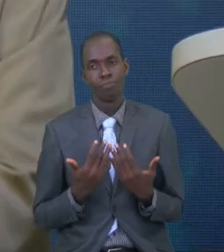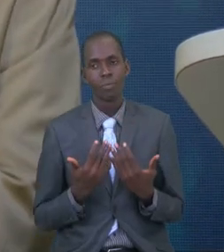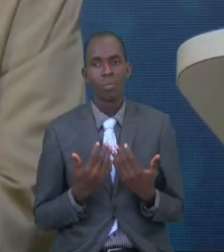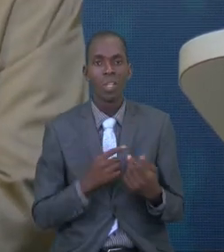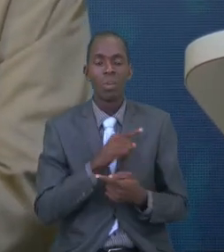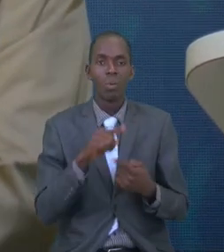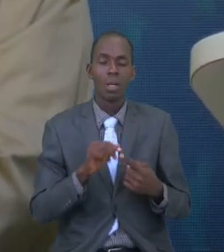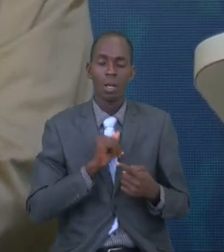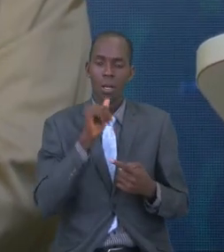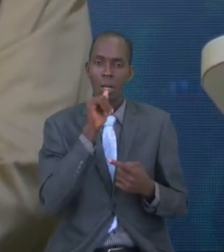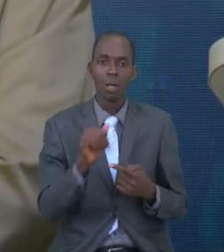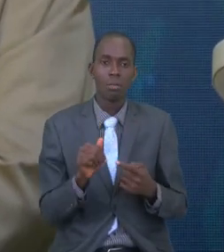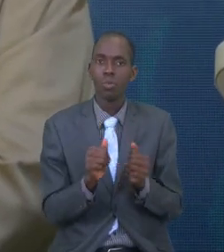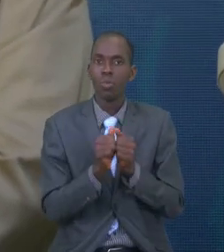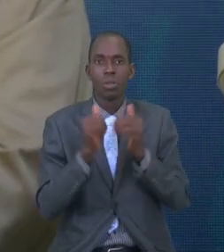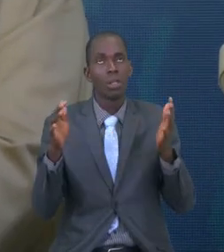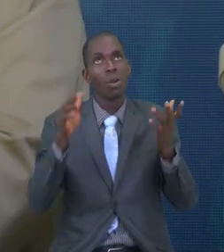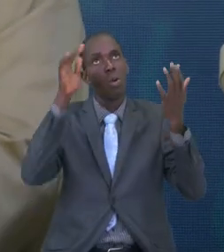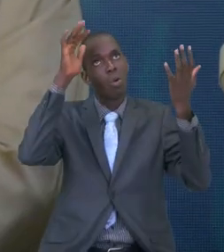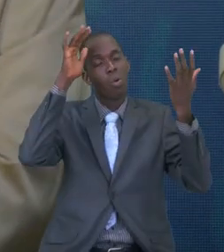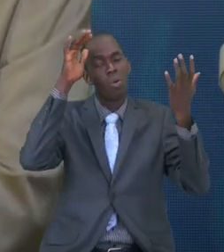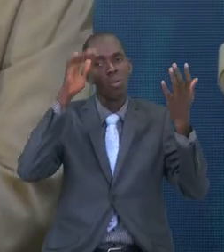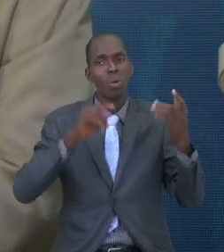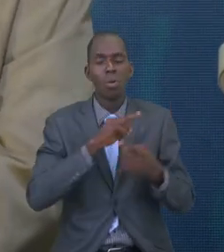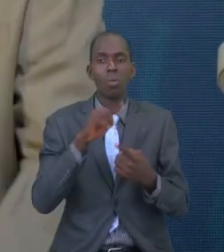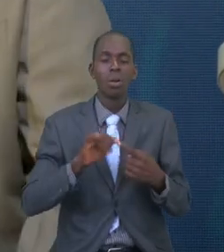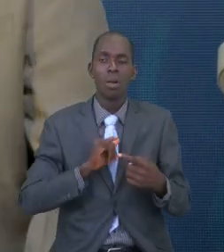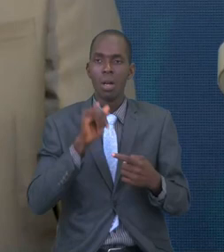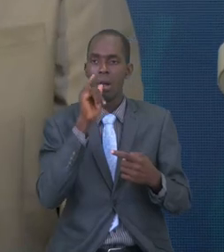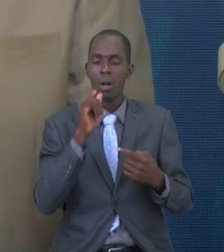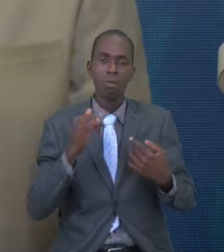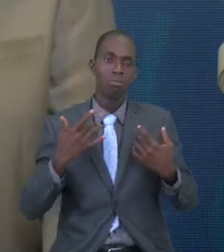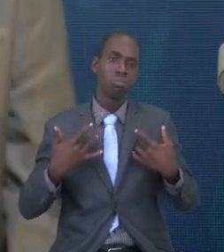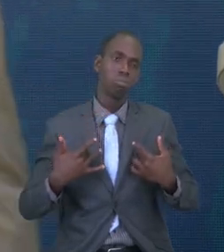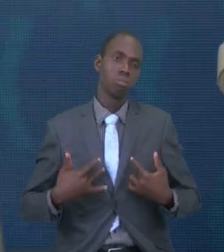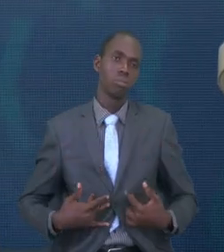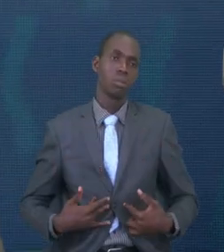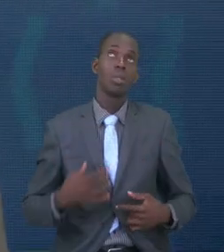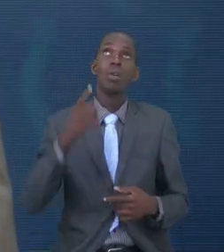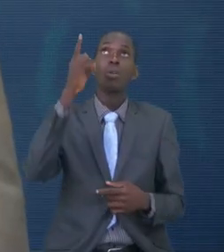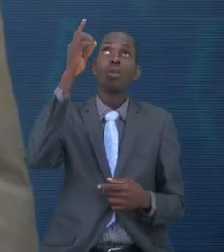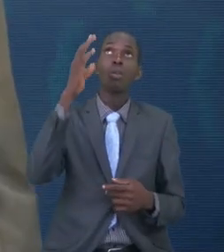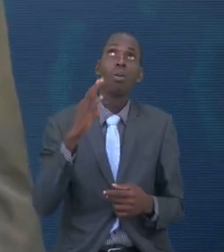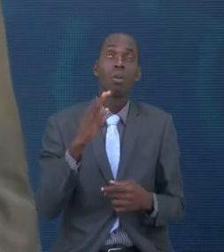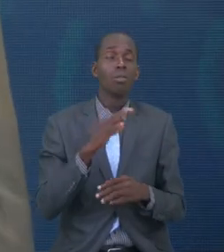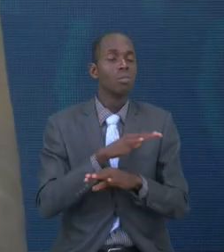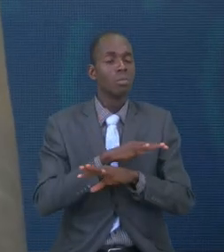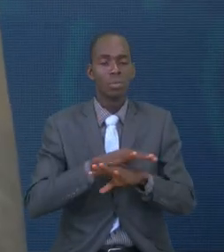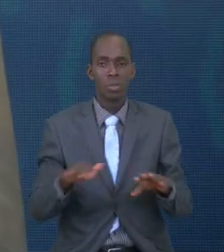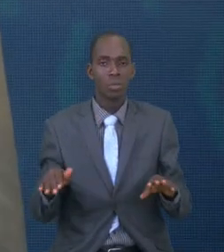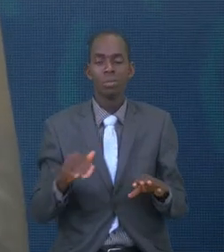I'm despondent, when I'm discouraged, God doesn't love me.